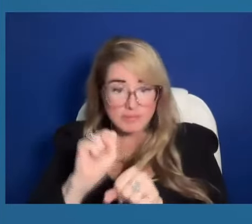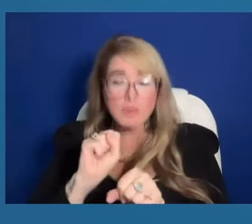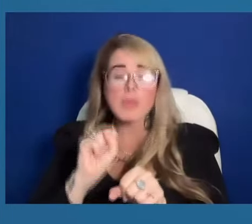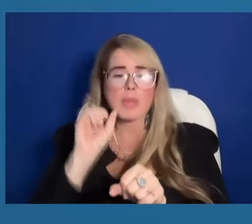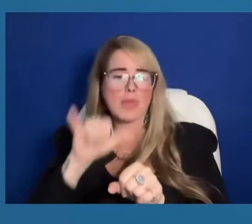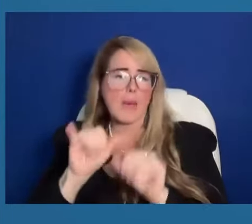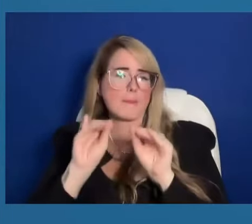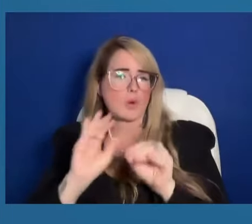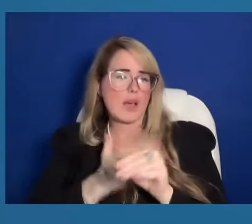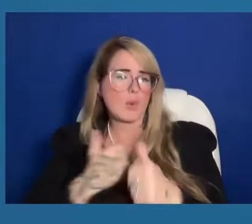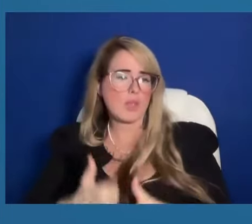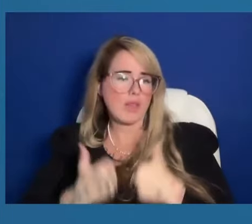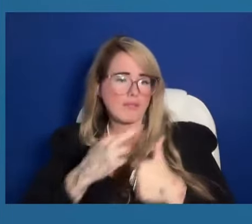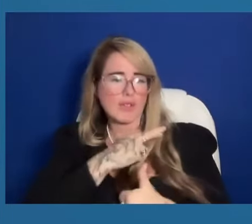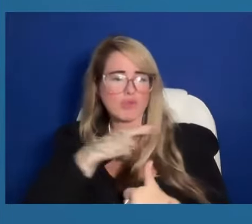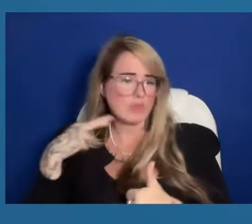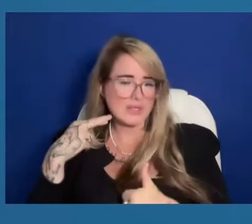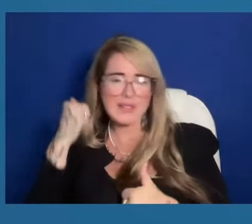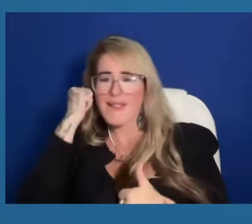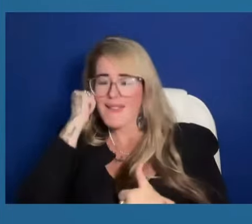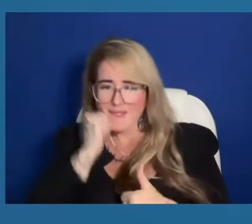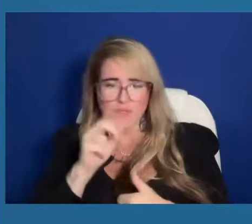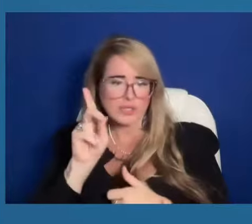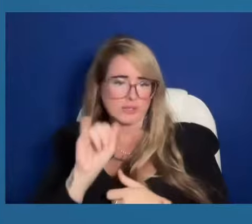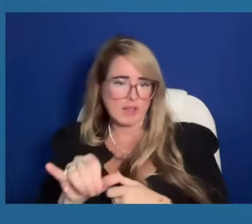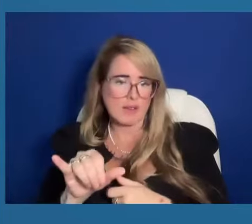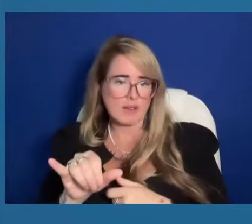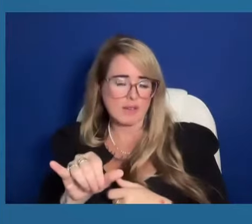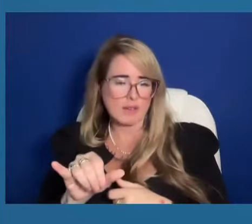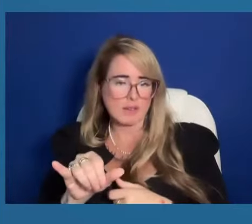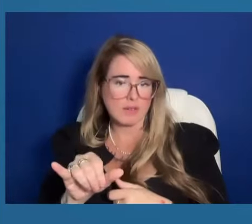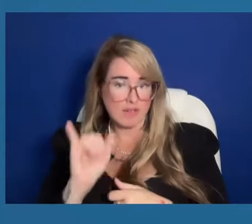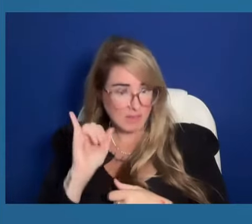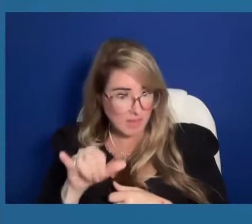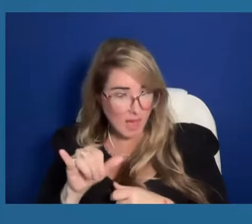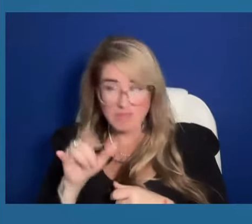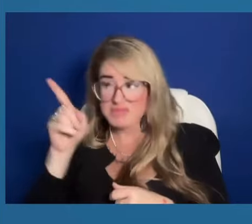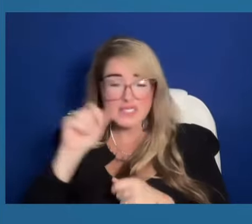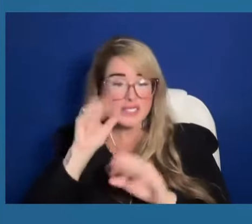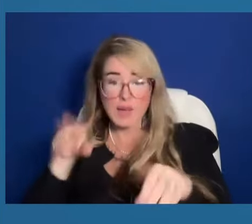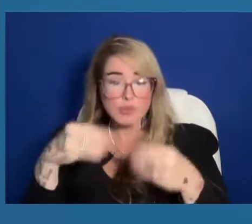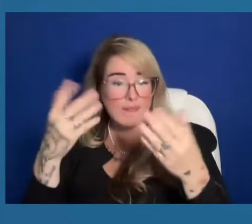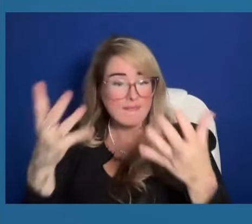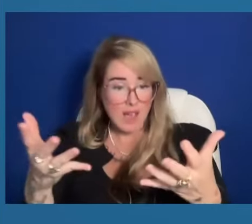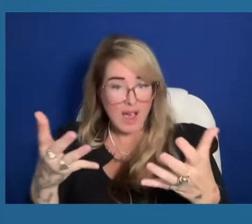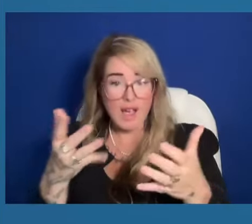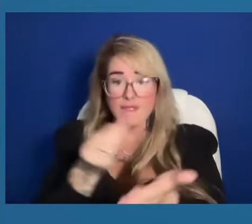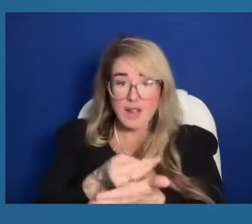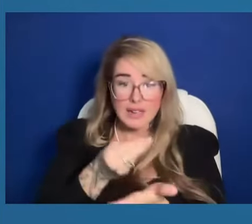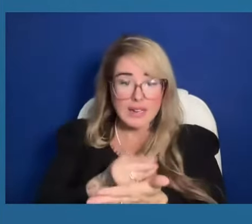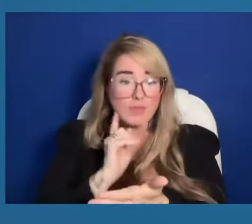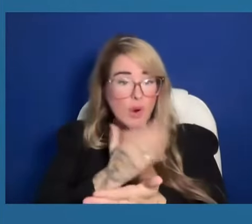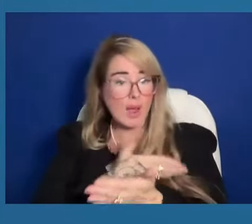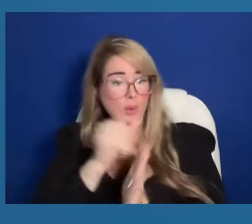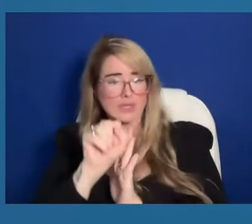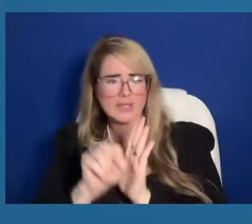our lives at risk every single day. Instead of providing much-needed funding to our state, Trump is